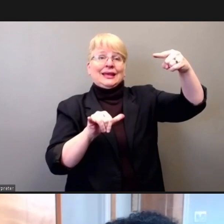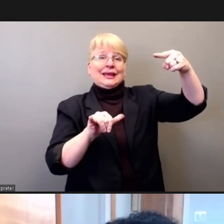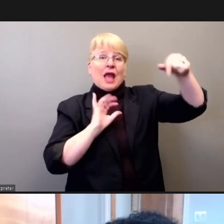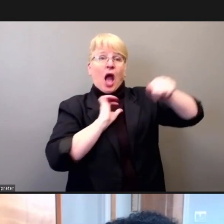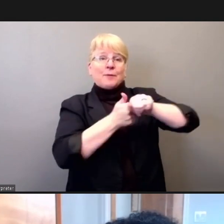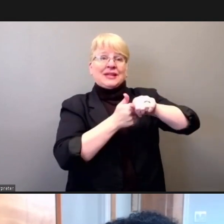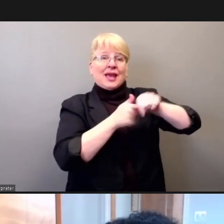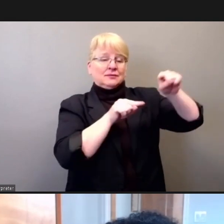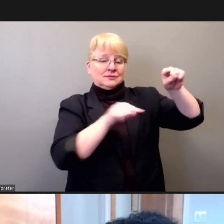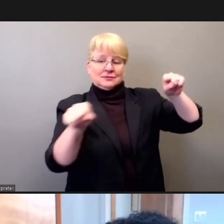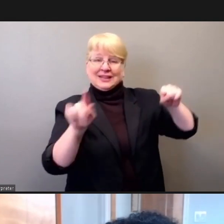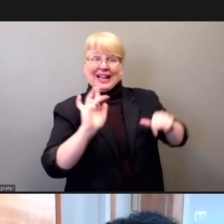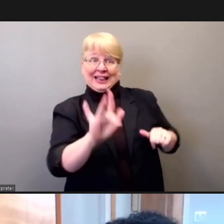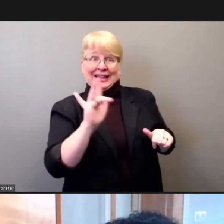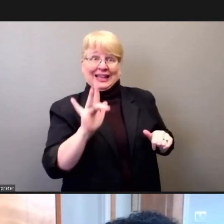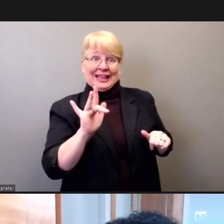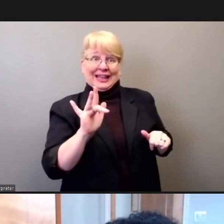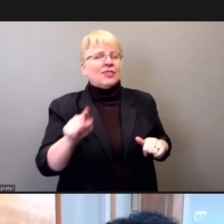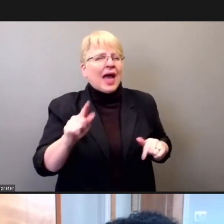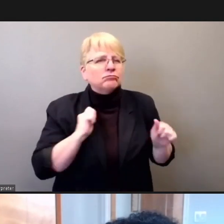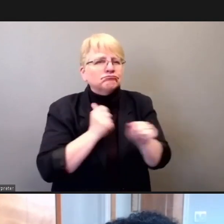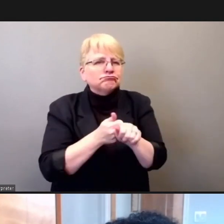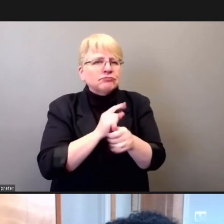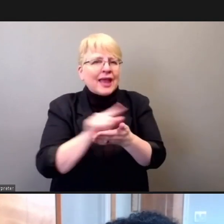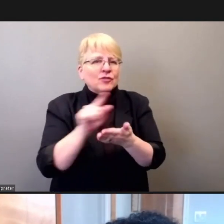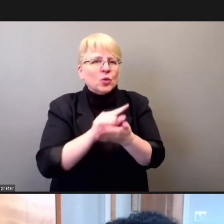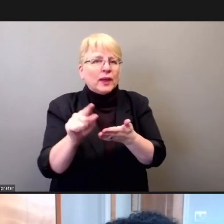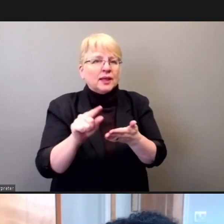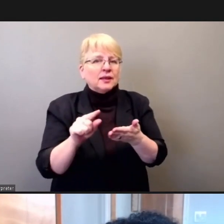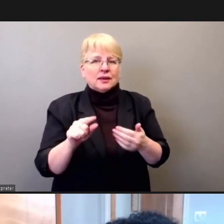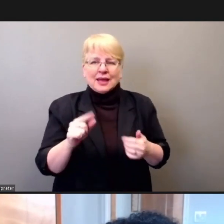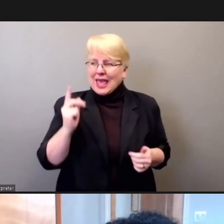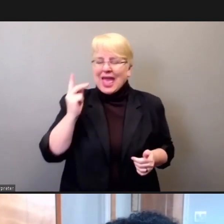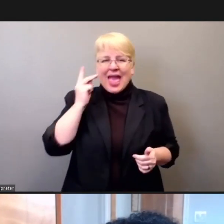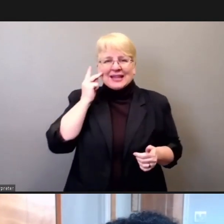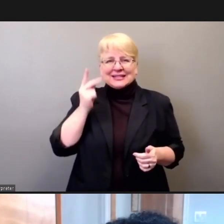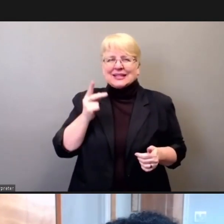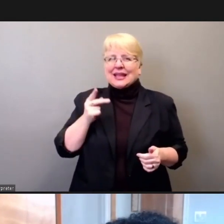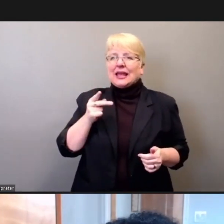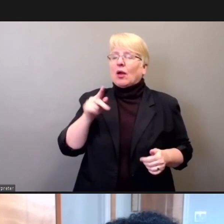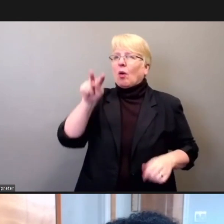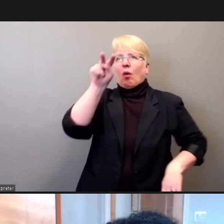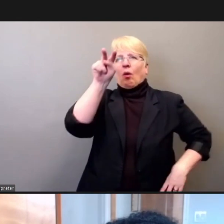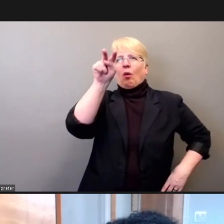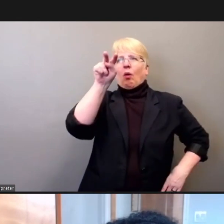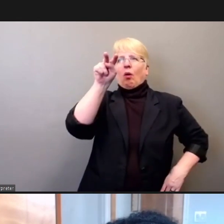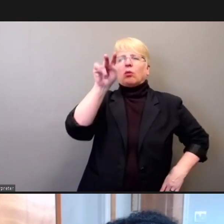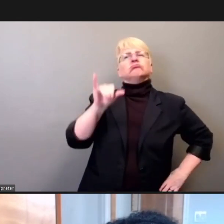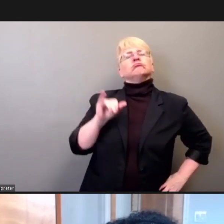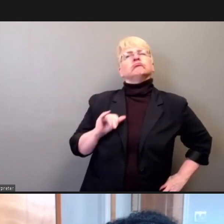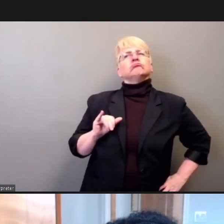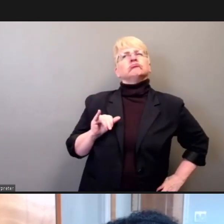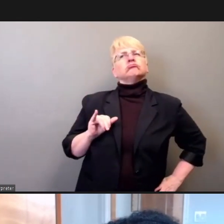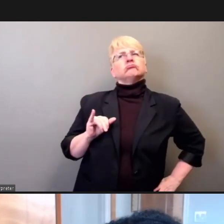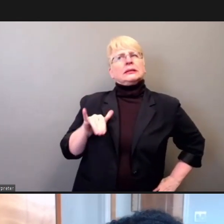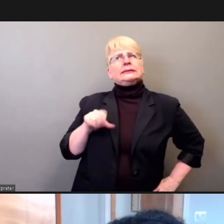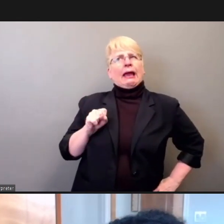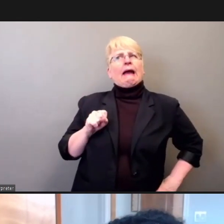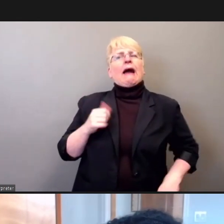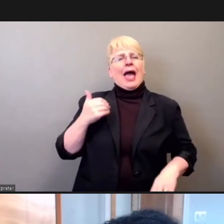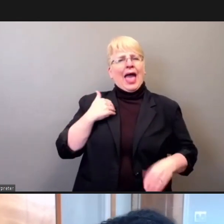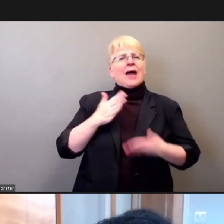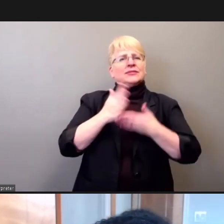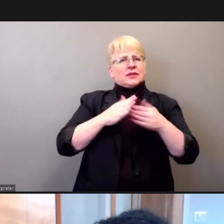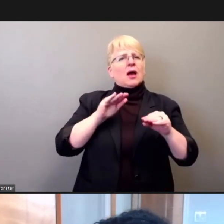that and see if you agree with me that there is this downward trend that seems pretty real. And I'm happy